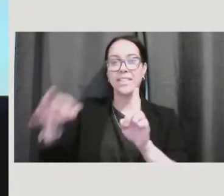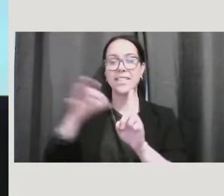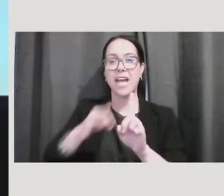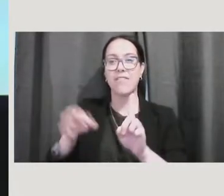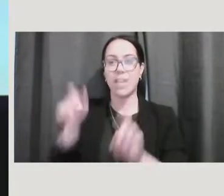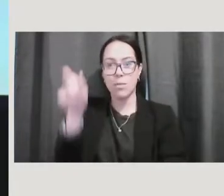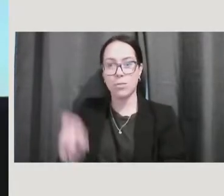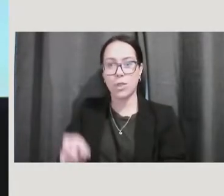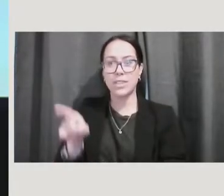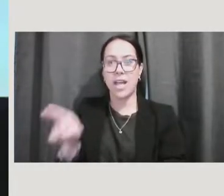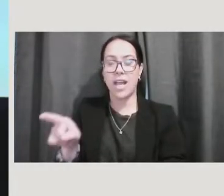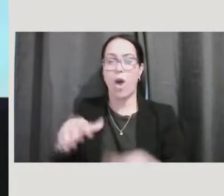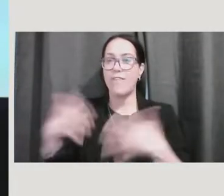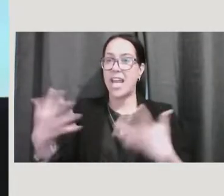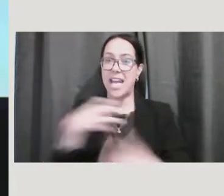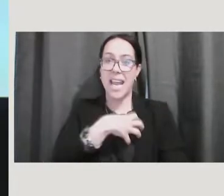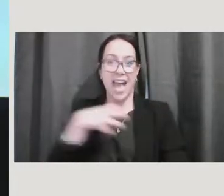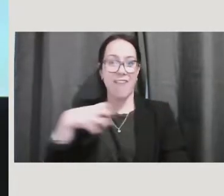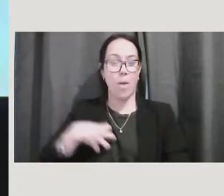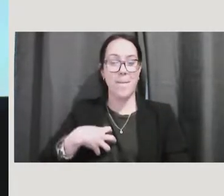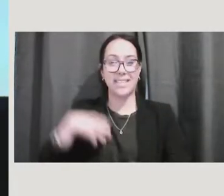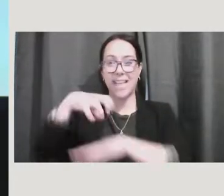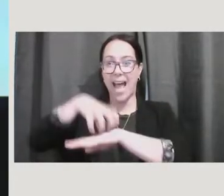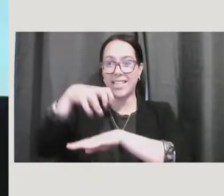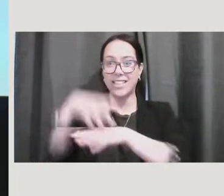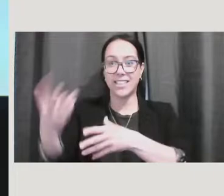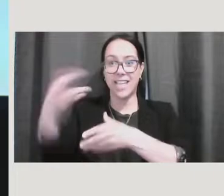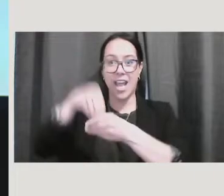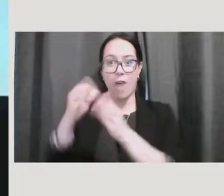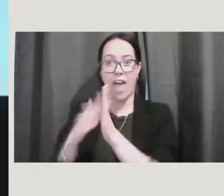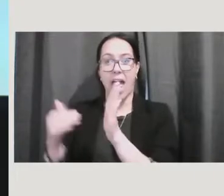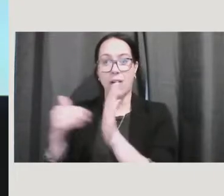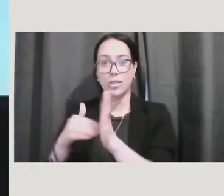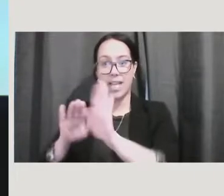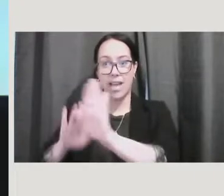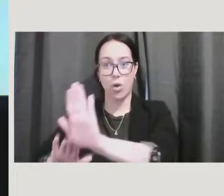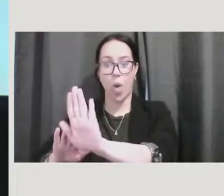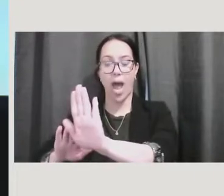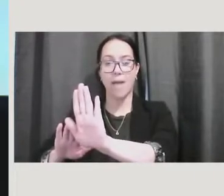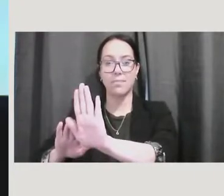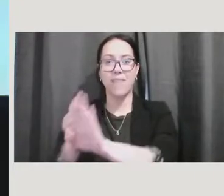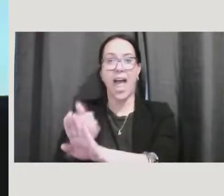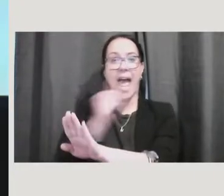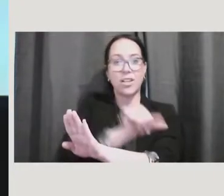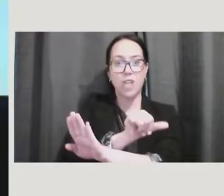ages agency in aotearoa outside of the ministry for Pacific peoples